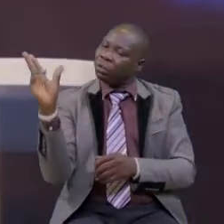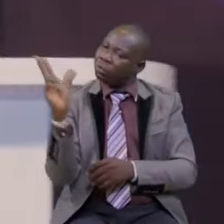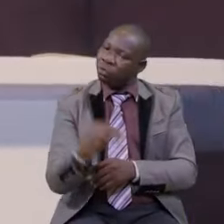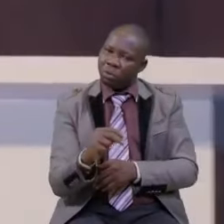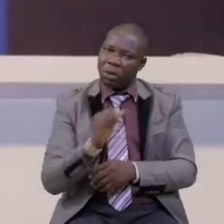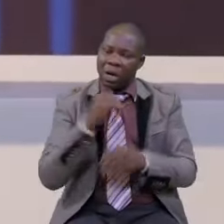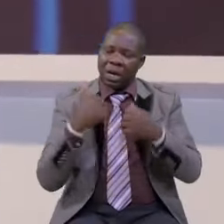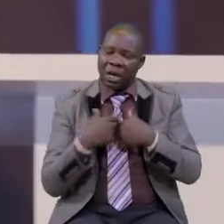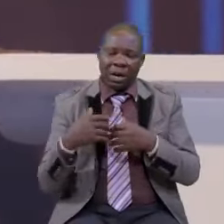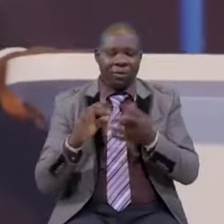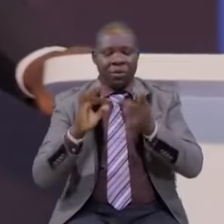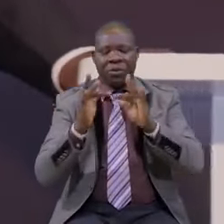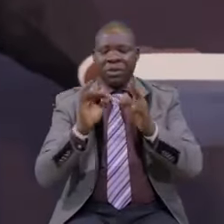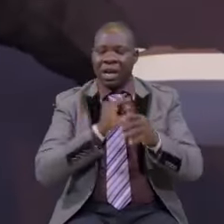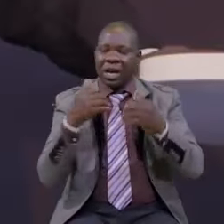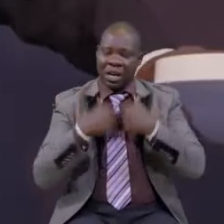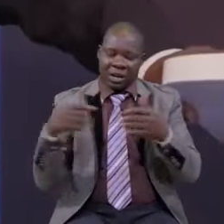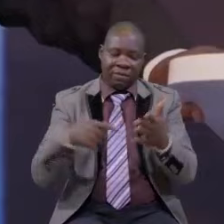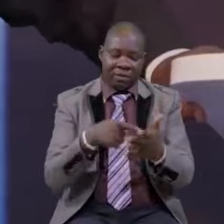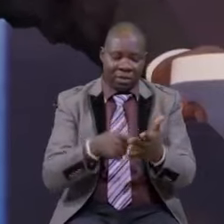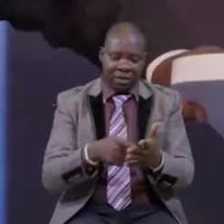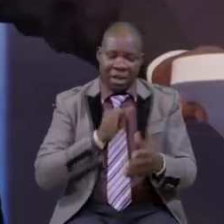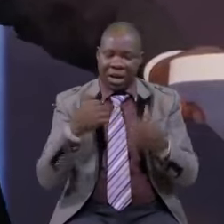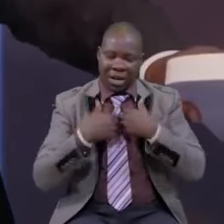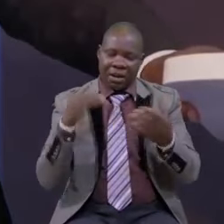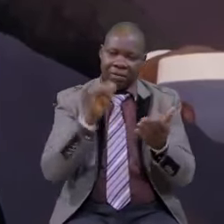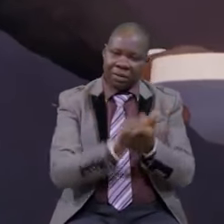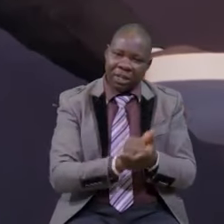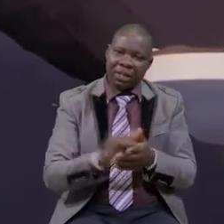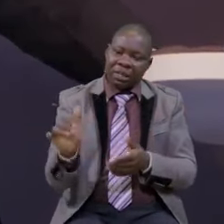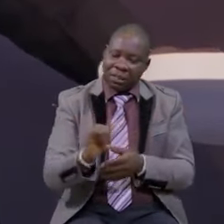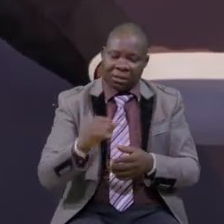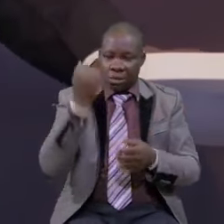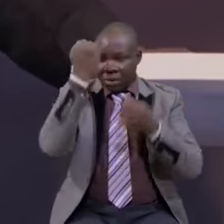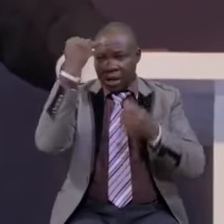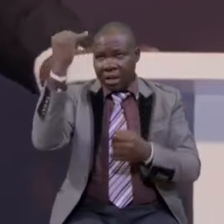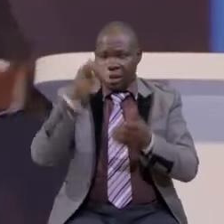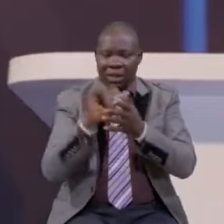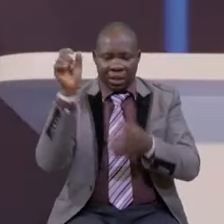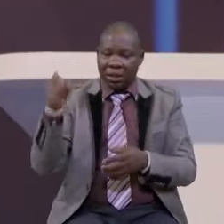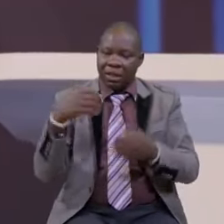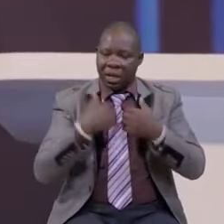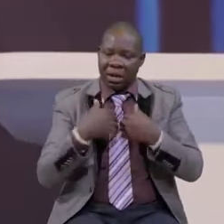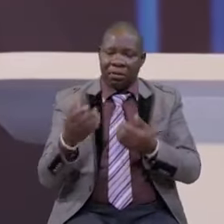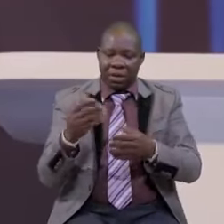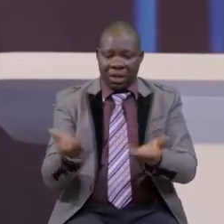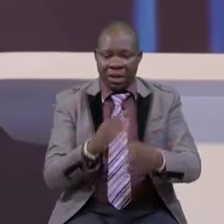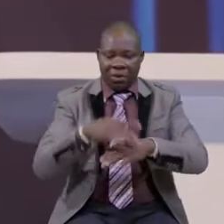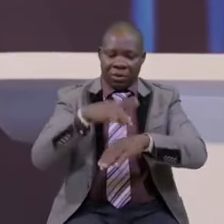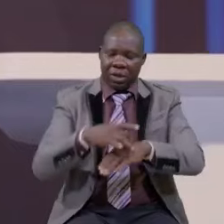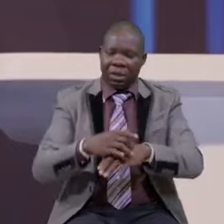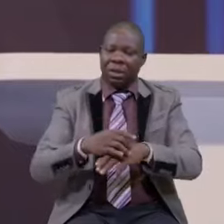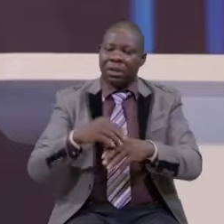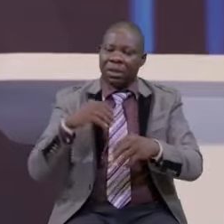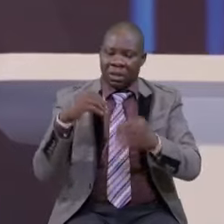have this, I have that. The same idea that he had when he was on earth, nay, Abraham speaks, nay, Moses